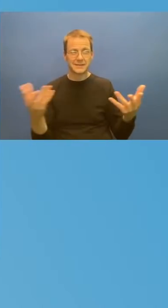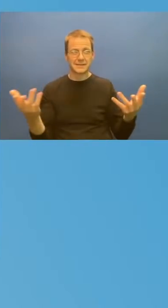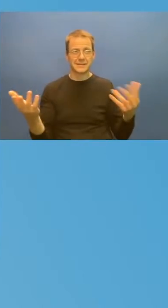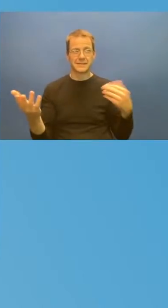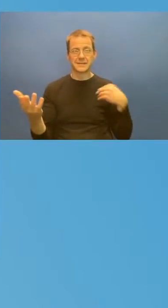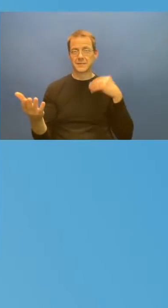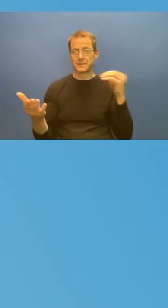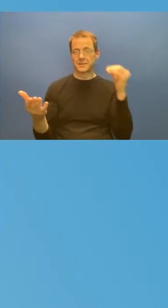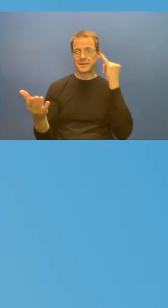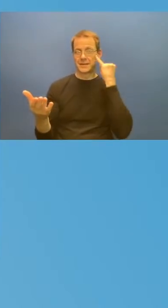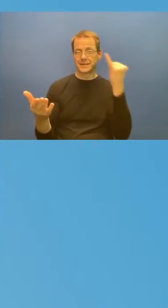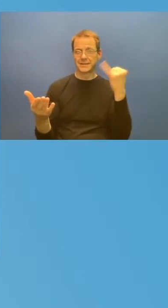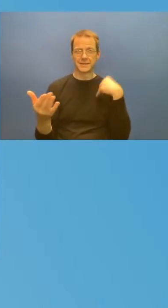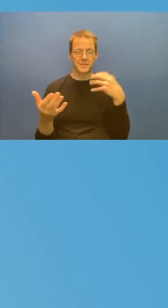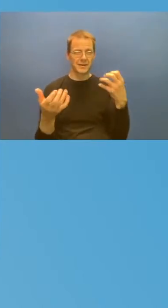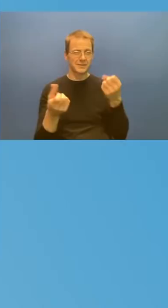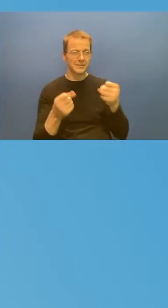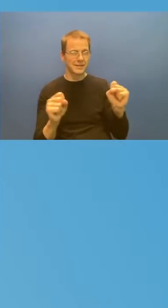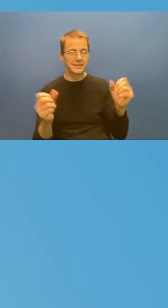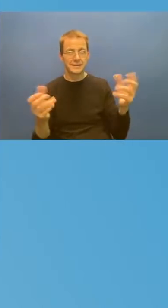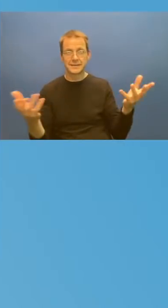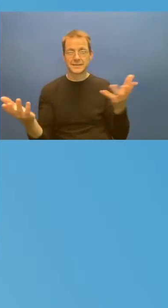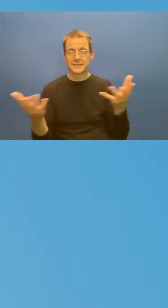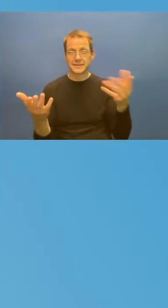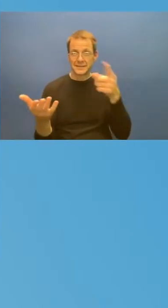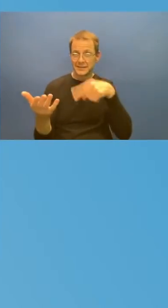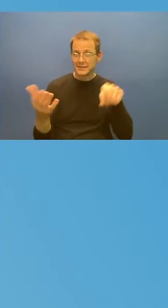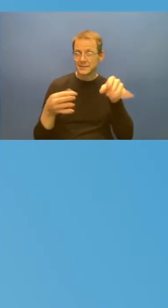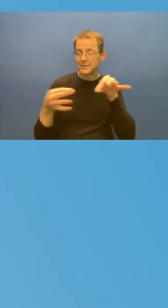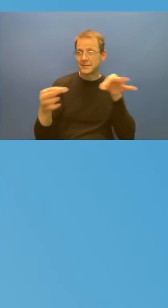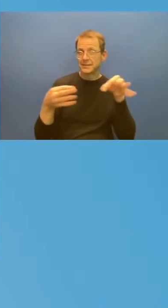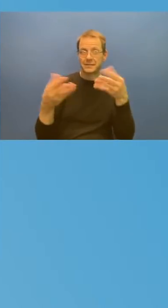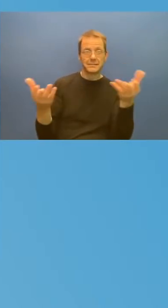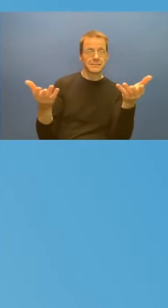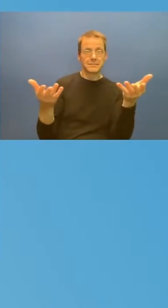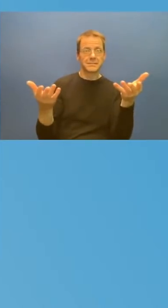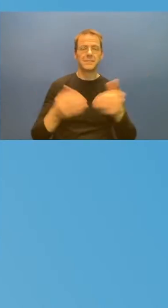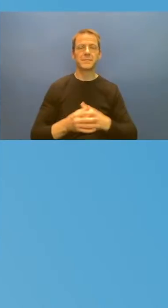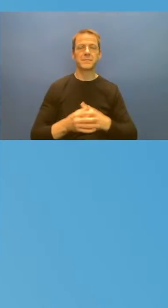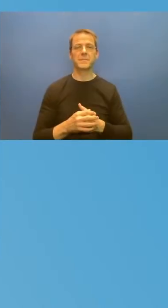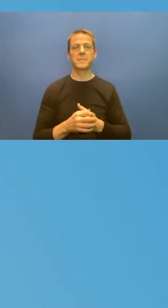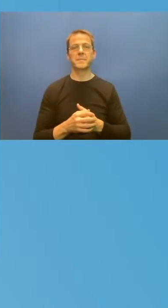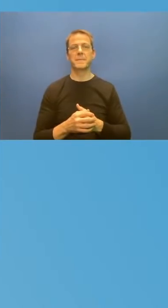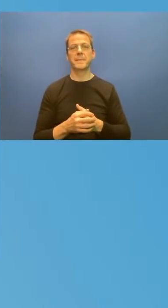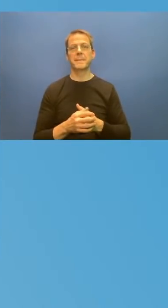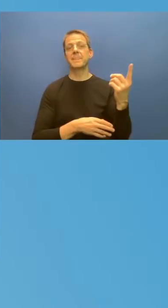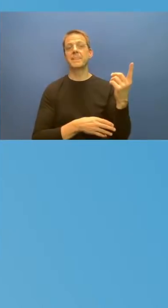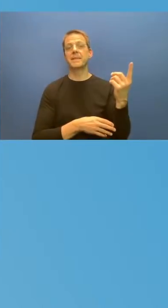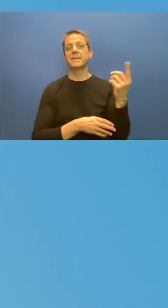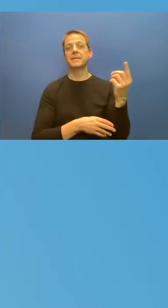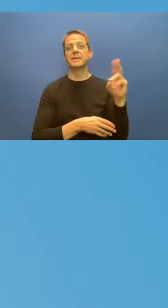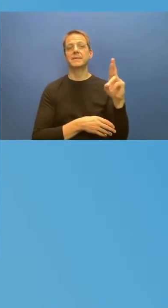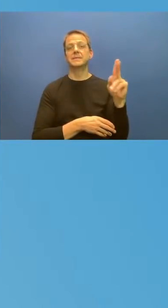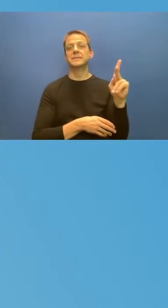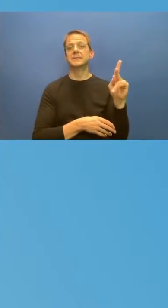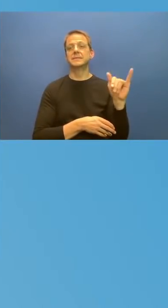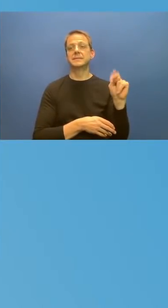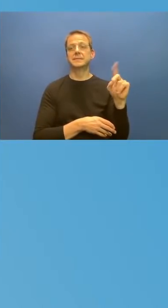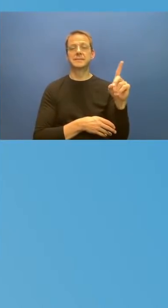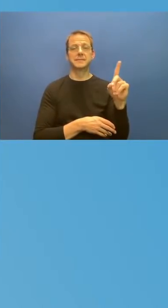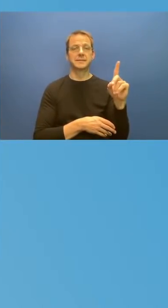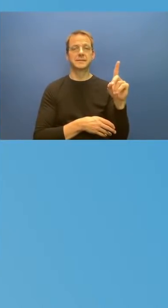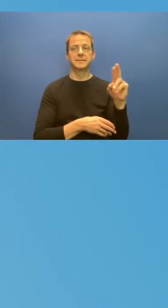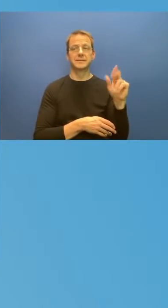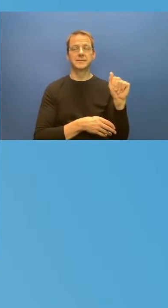I can take a quick stab at this. I don't know if Alyson wants to certainly add her thoughts. When we think about this idea of